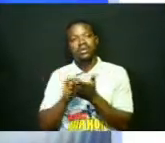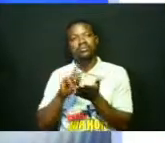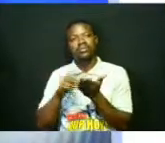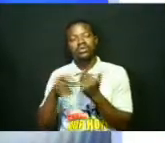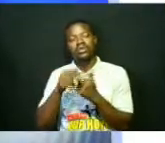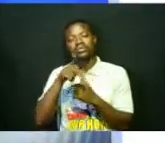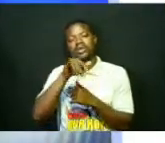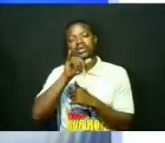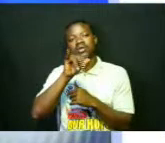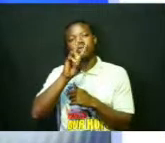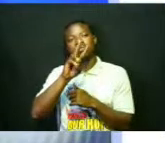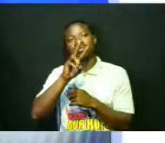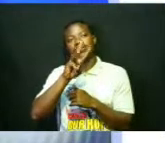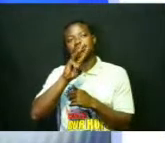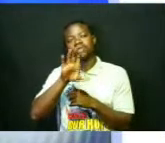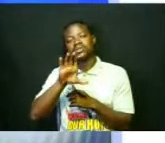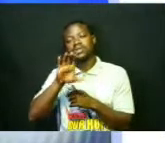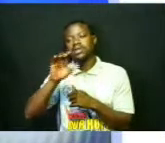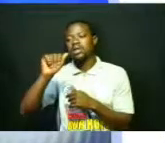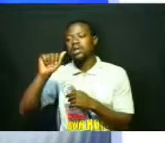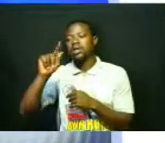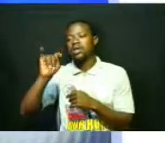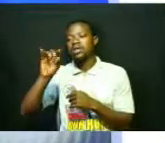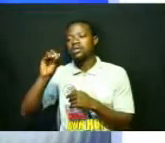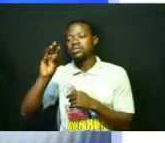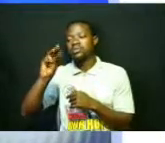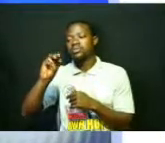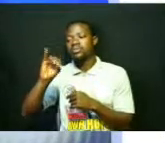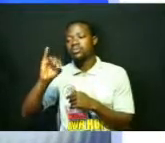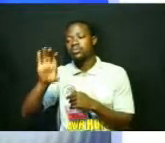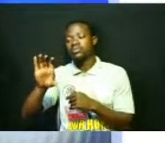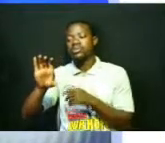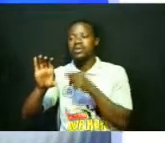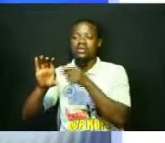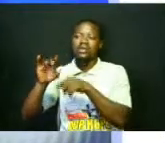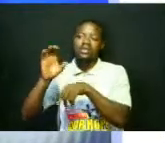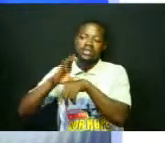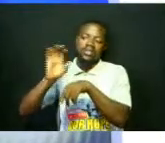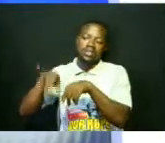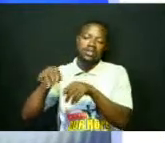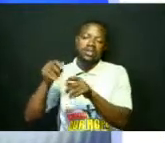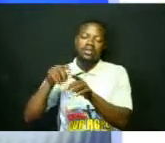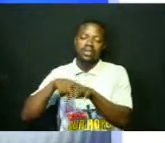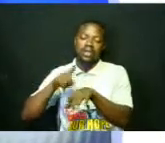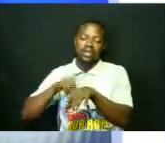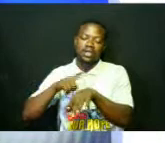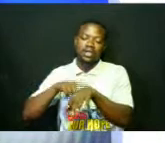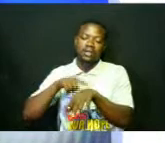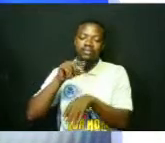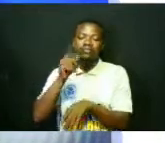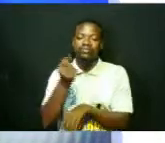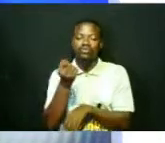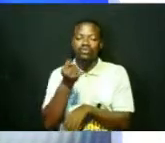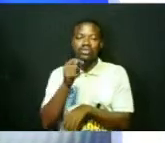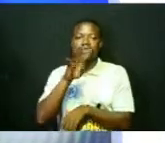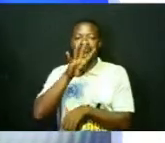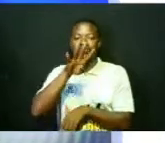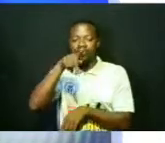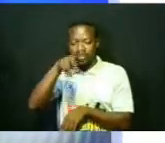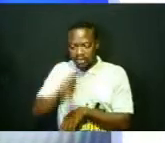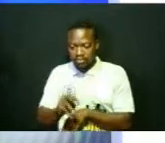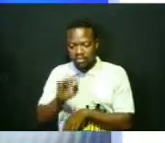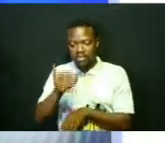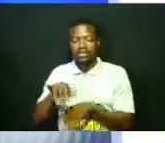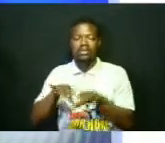at PIWC Atomic. It's Tuesday at 4 p.m. So if you want to enjoy and listen